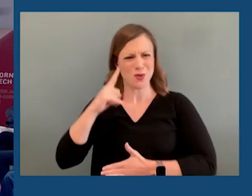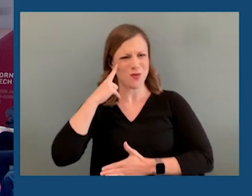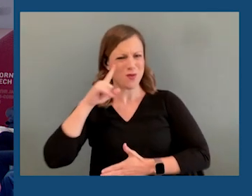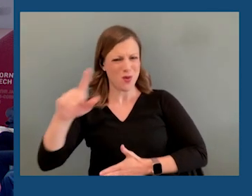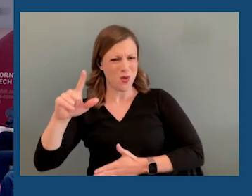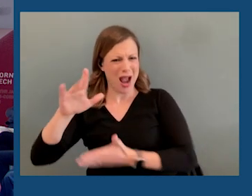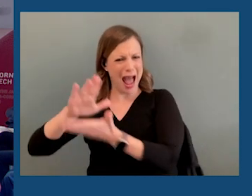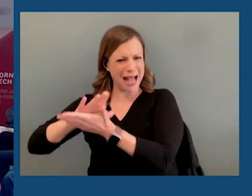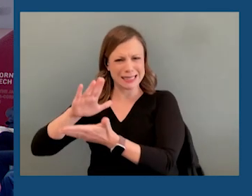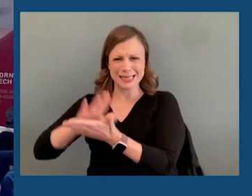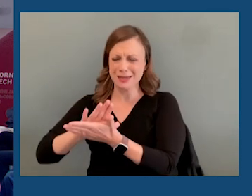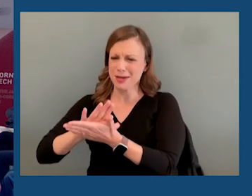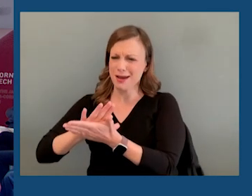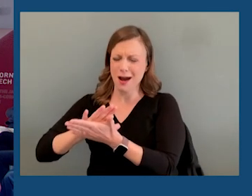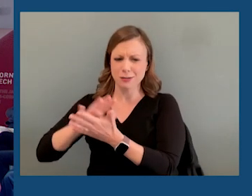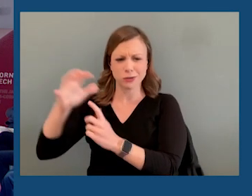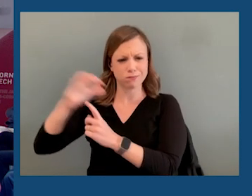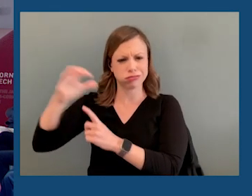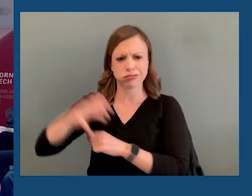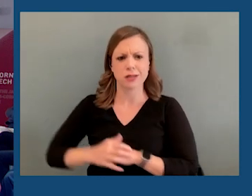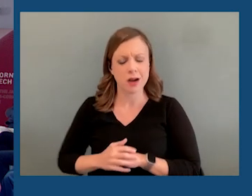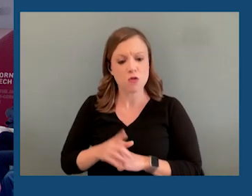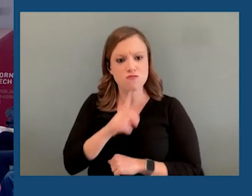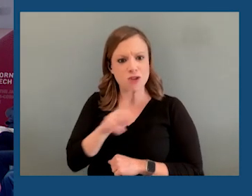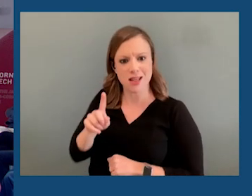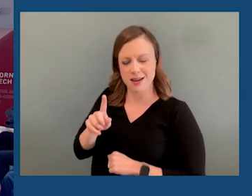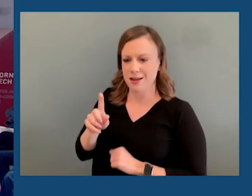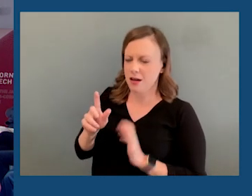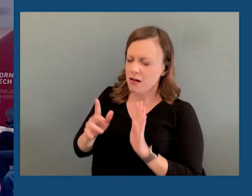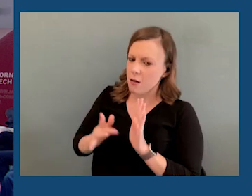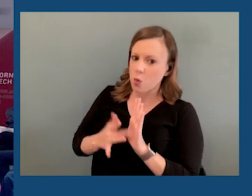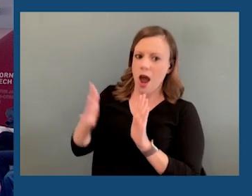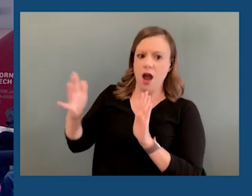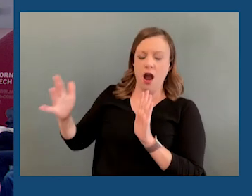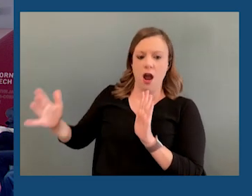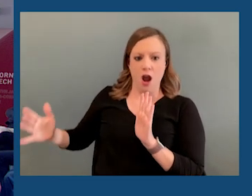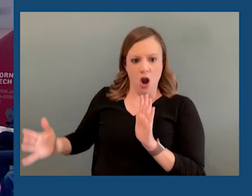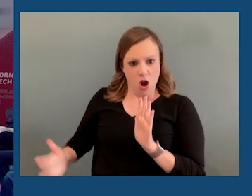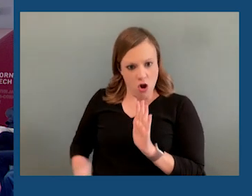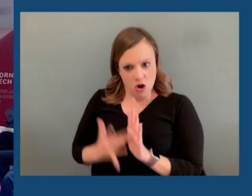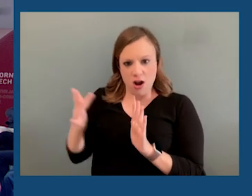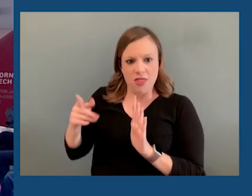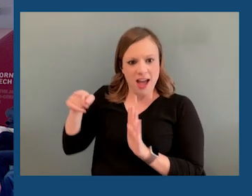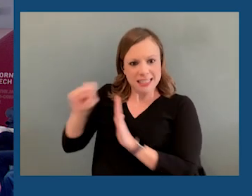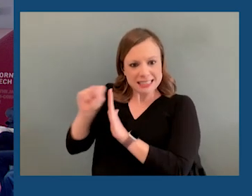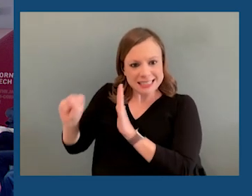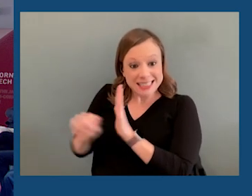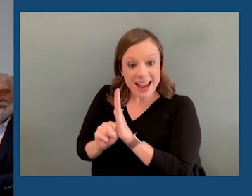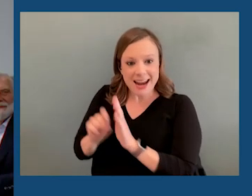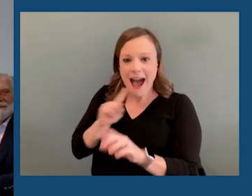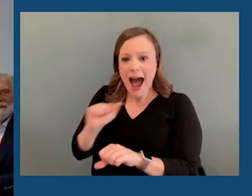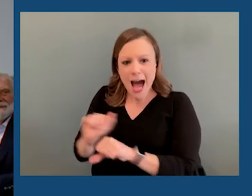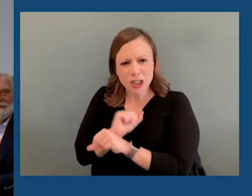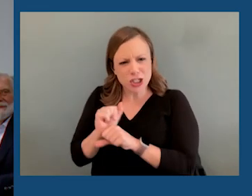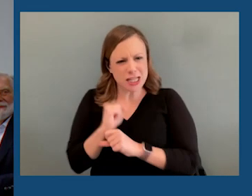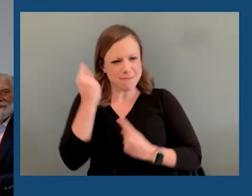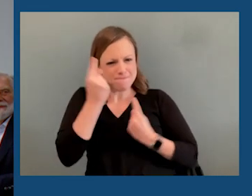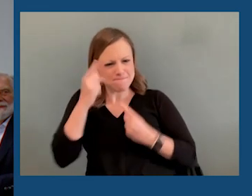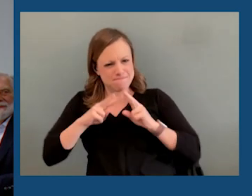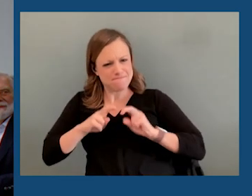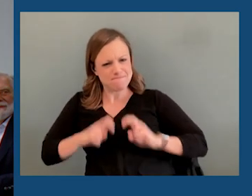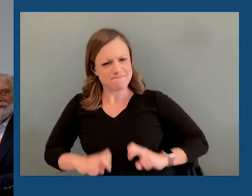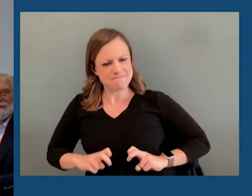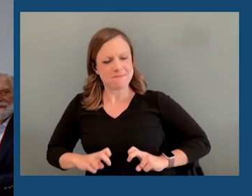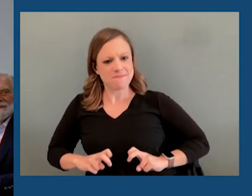rare that head of a state would actually think about higher education and such a long-term vision to